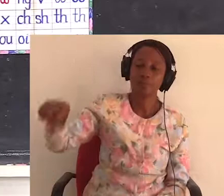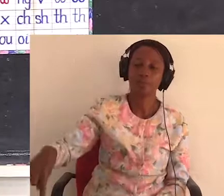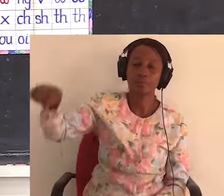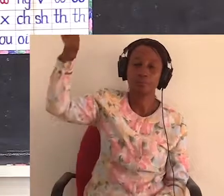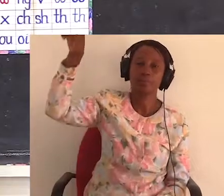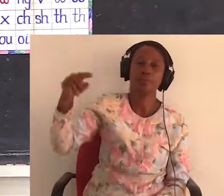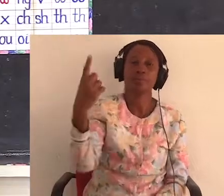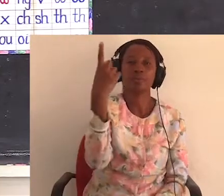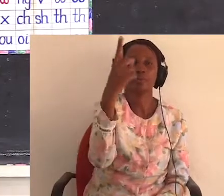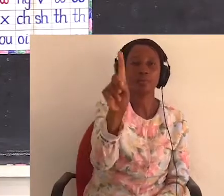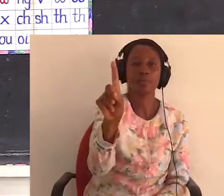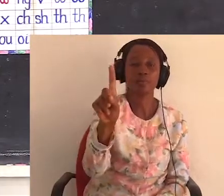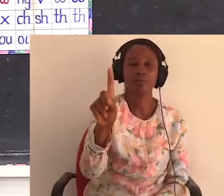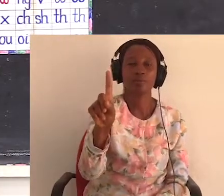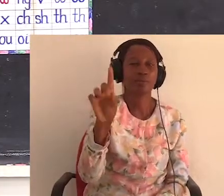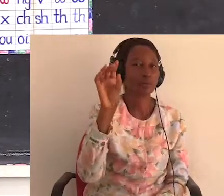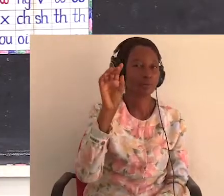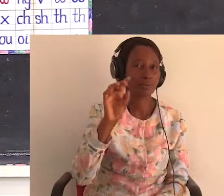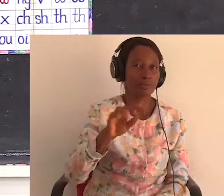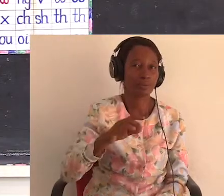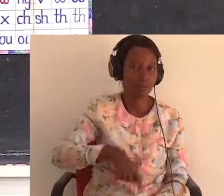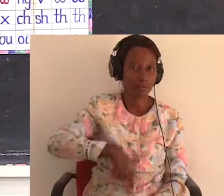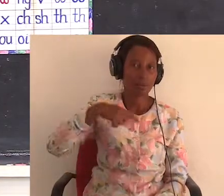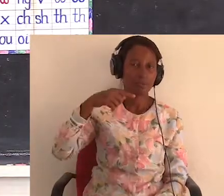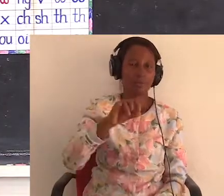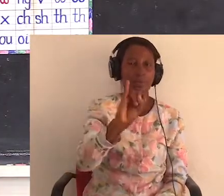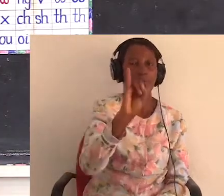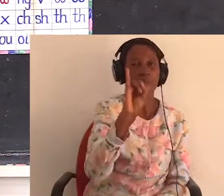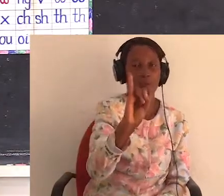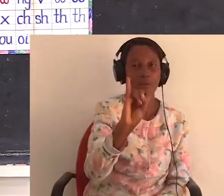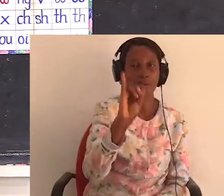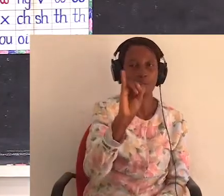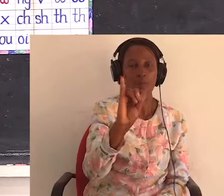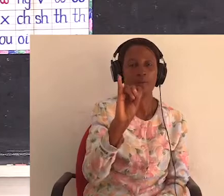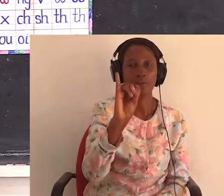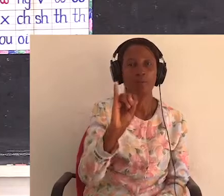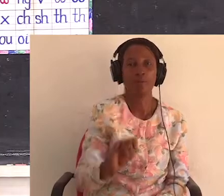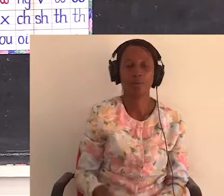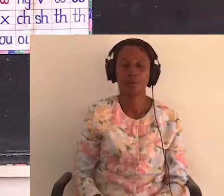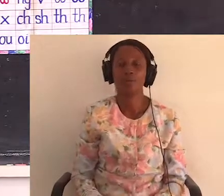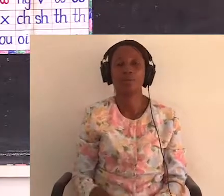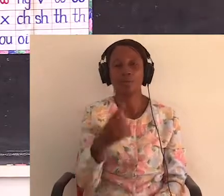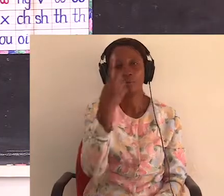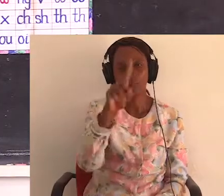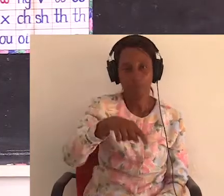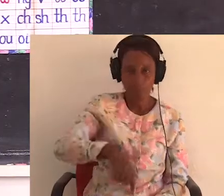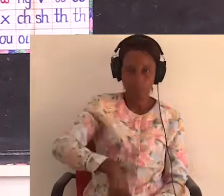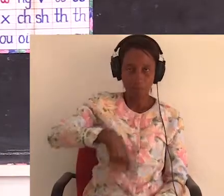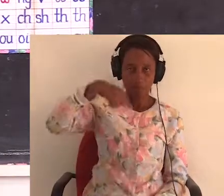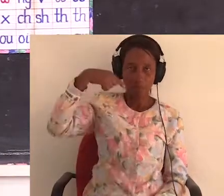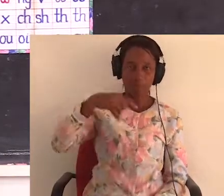What's the initial sound here? That is I. I. We hear in the I